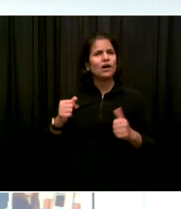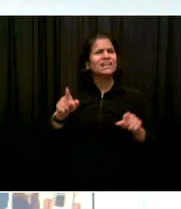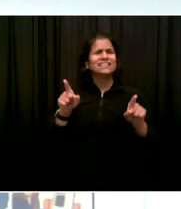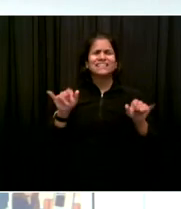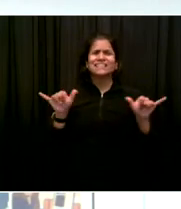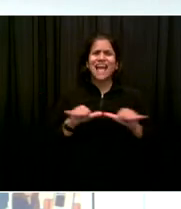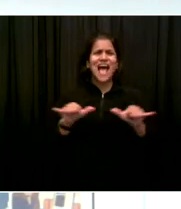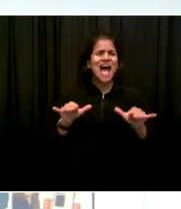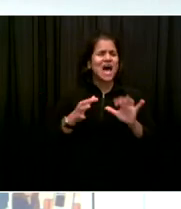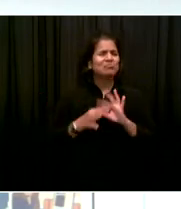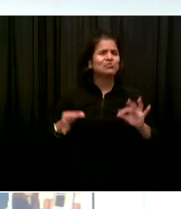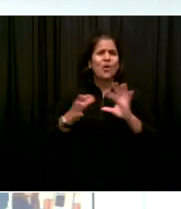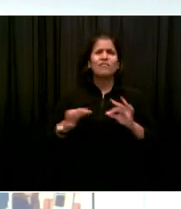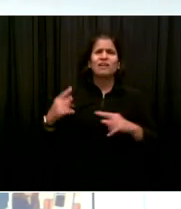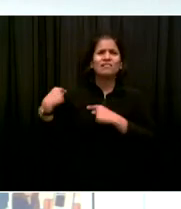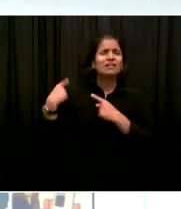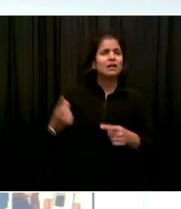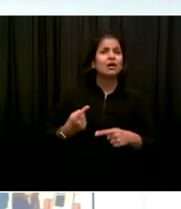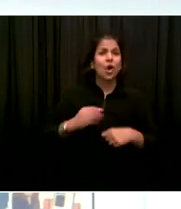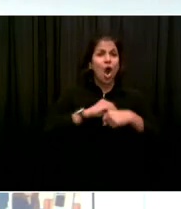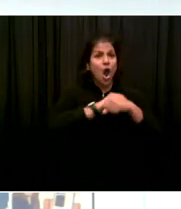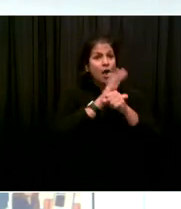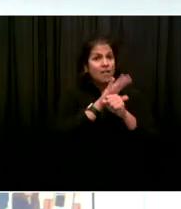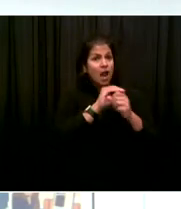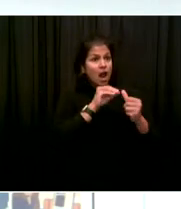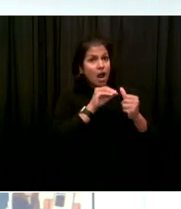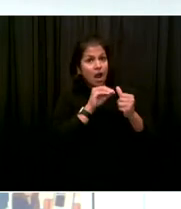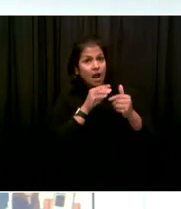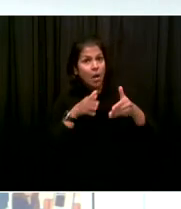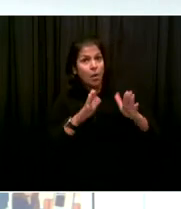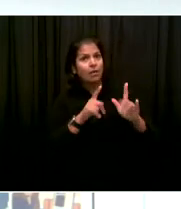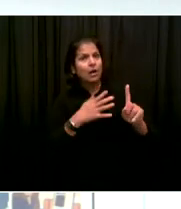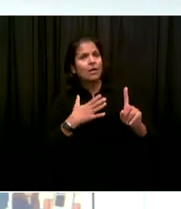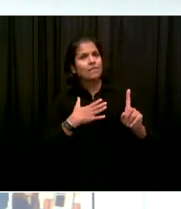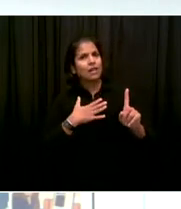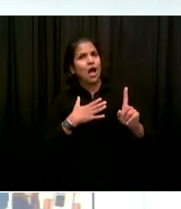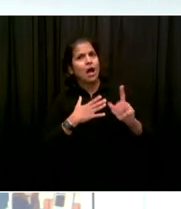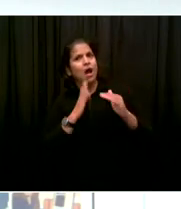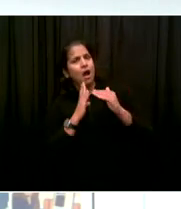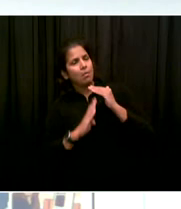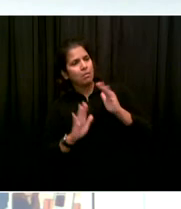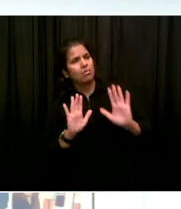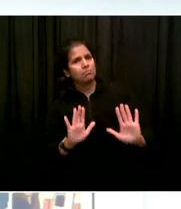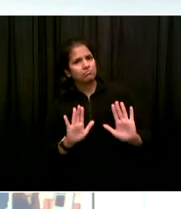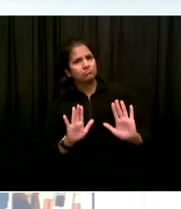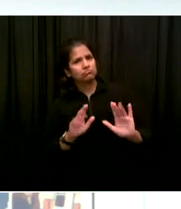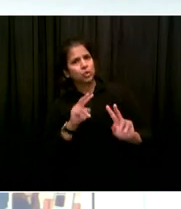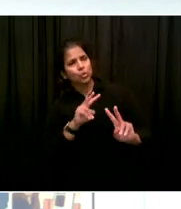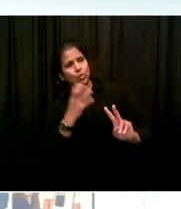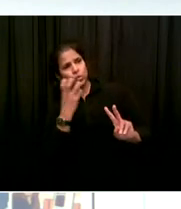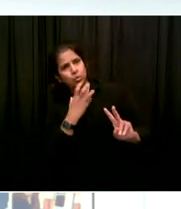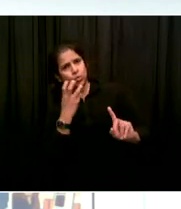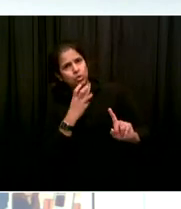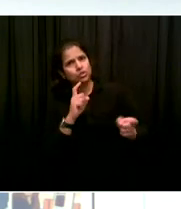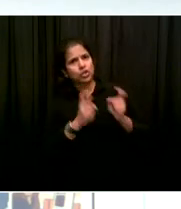in the face of the coronavirus. This